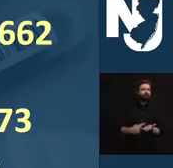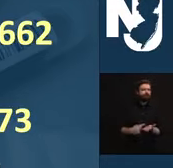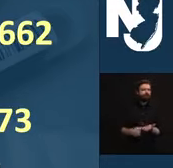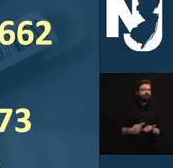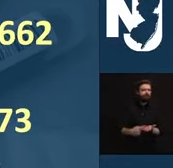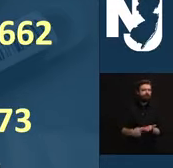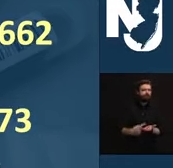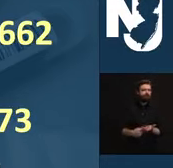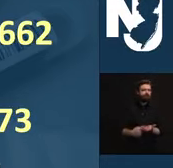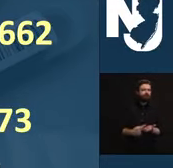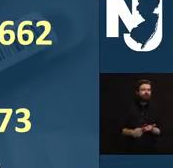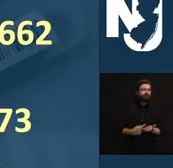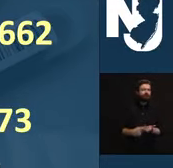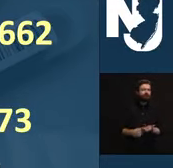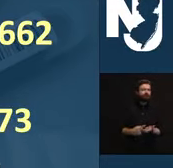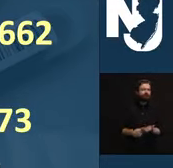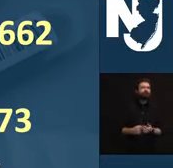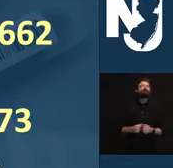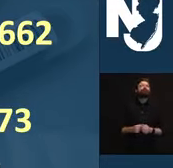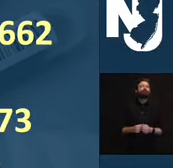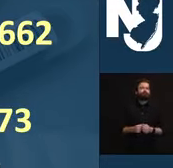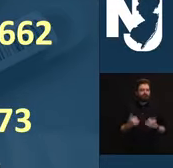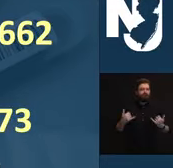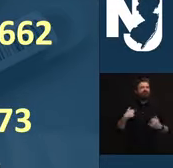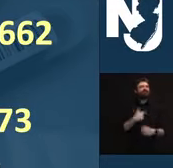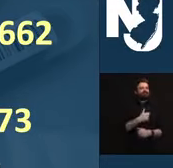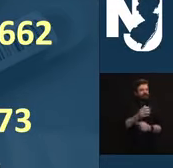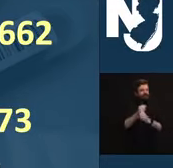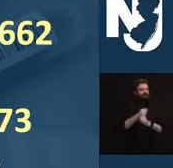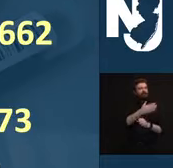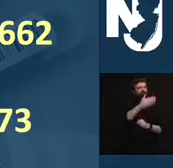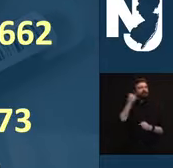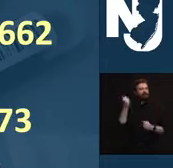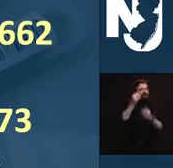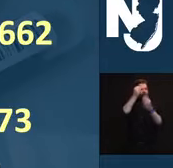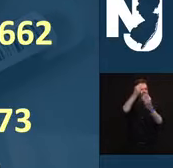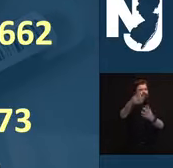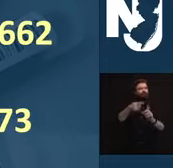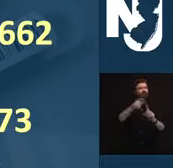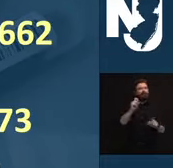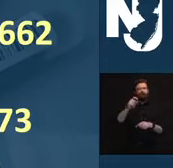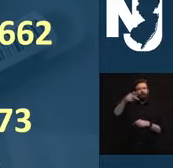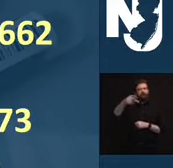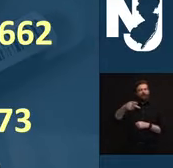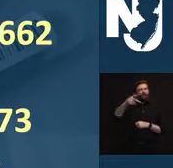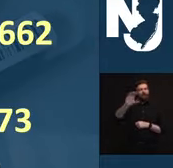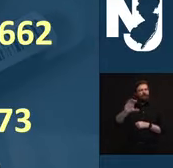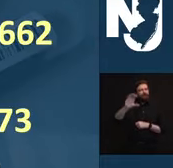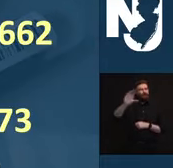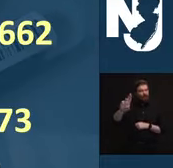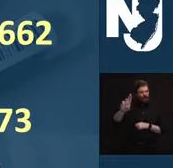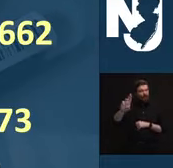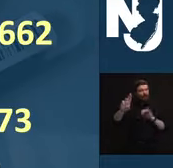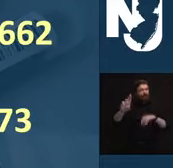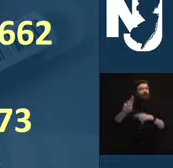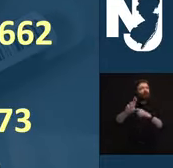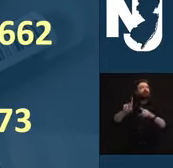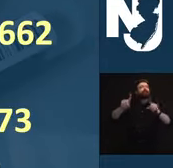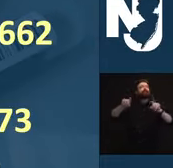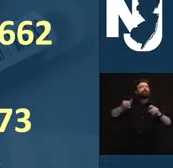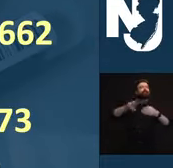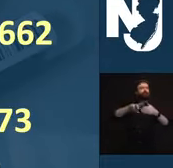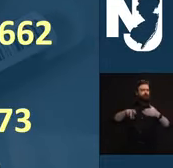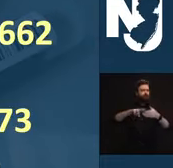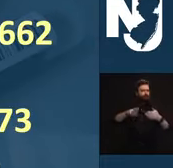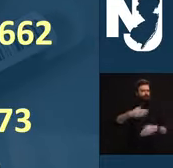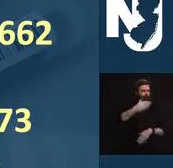antigen tests. These are PCR tests, and I hope sooner than later we'll be able to give you some sense of what that number looks like. But